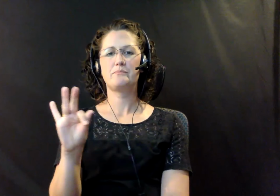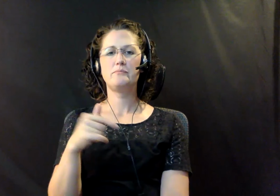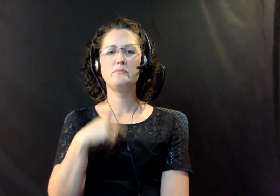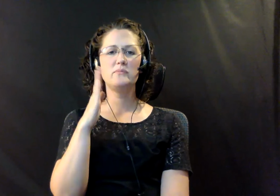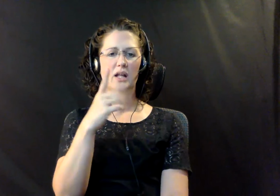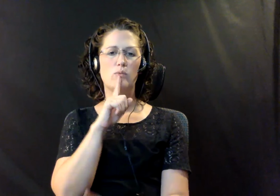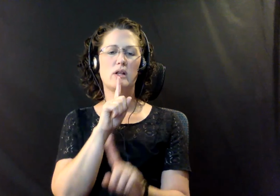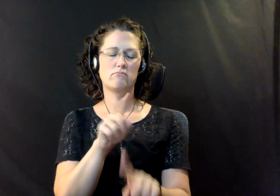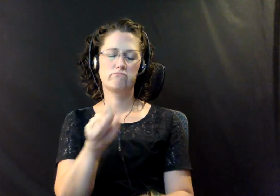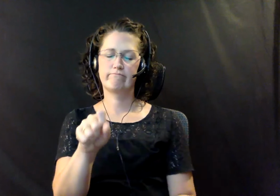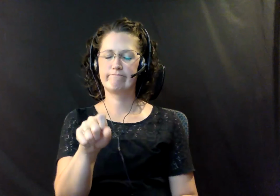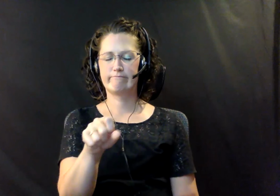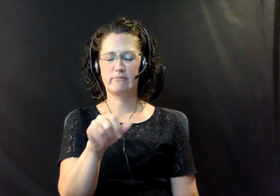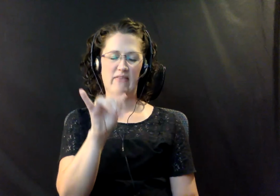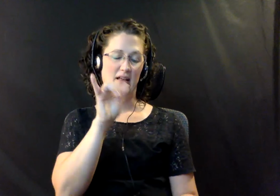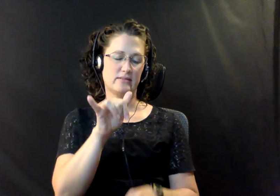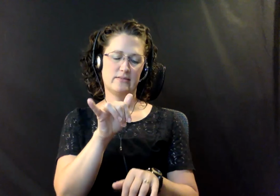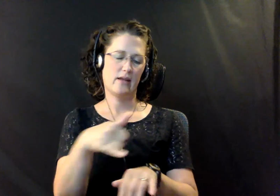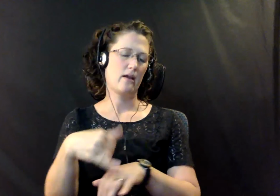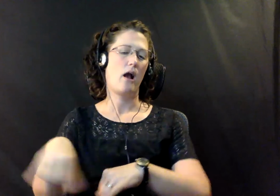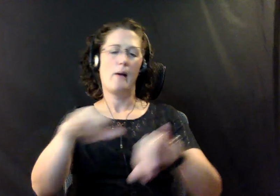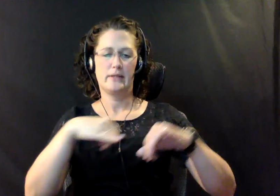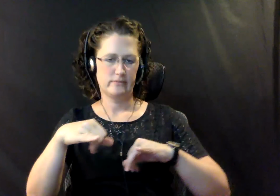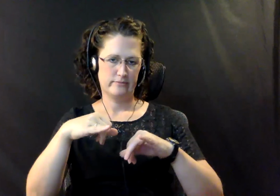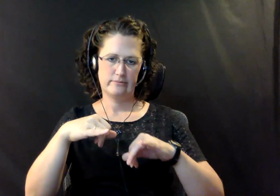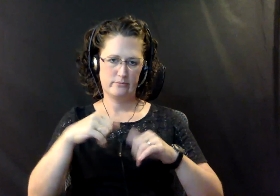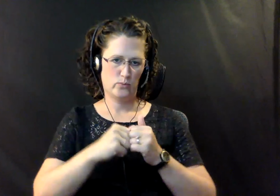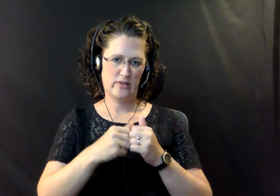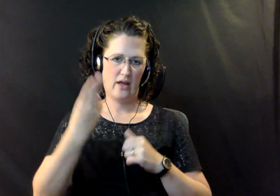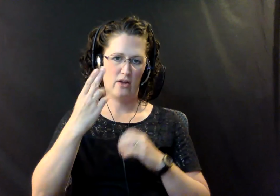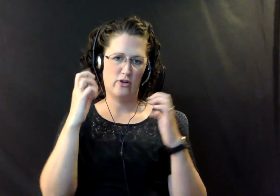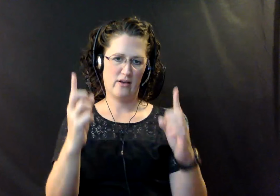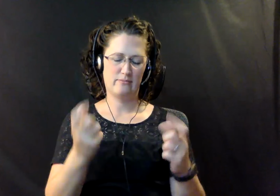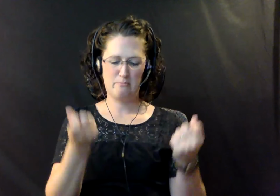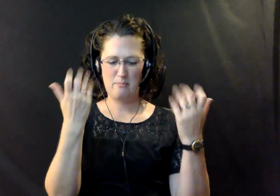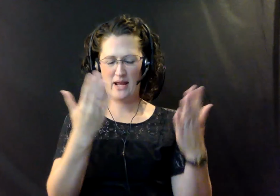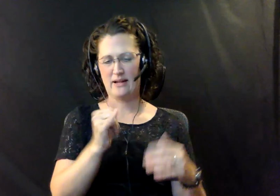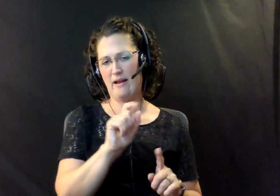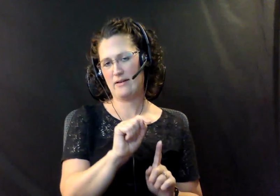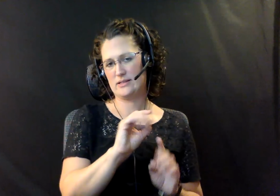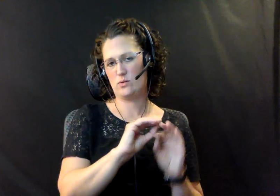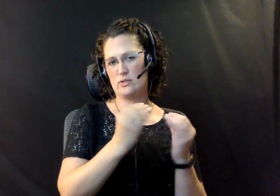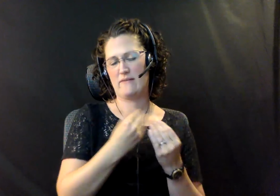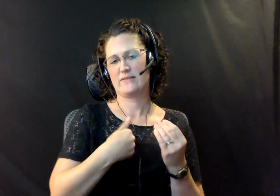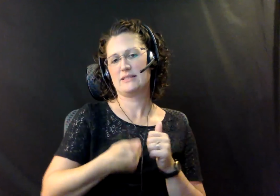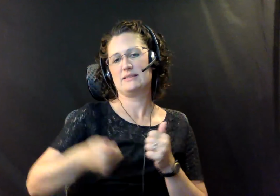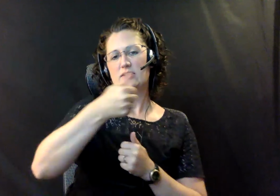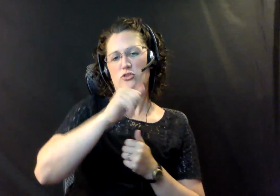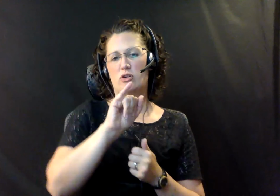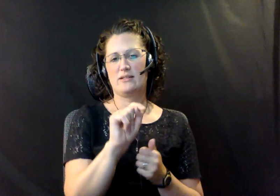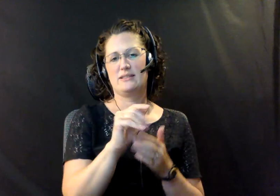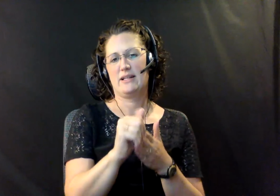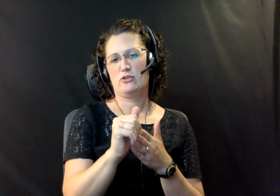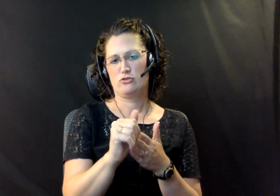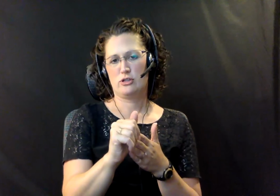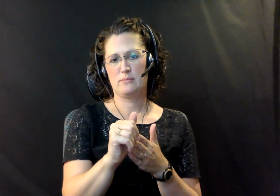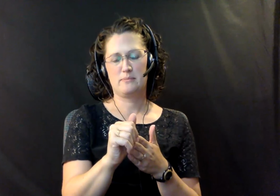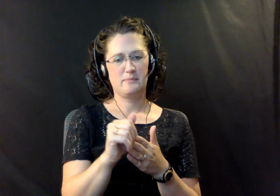not unique to higher education. Many IT organizations have senior IT leaders that have similar, when they start out,